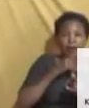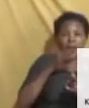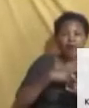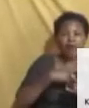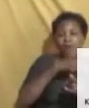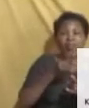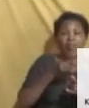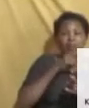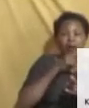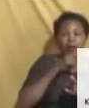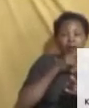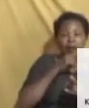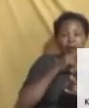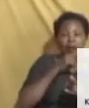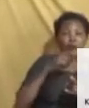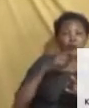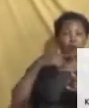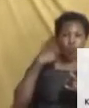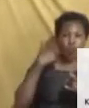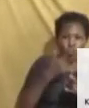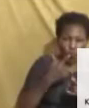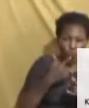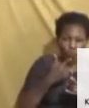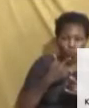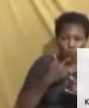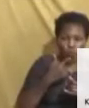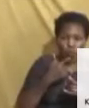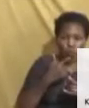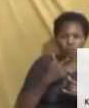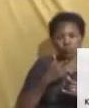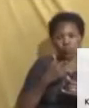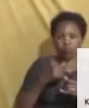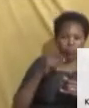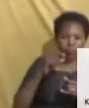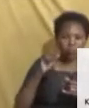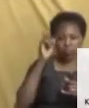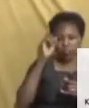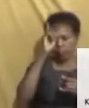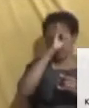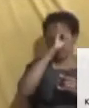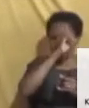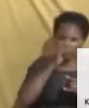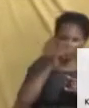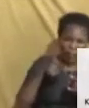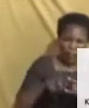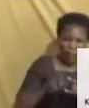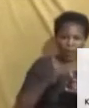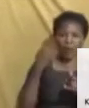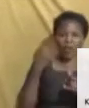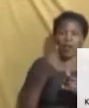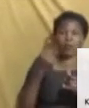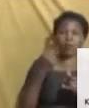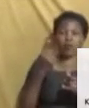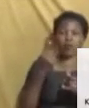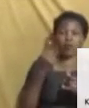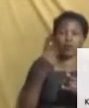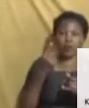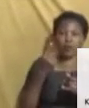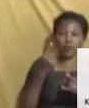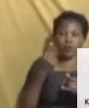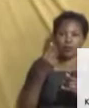gender, who constitutes himself the monarch with the succession